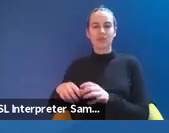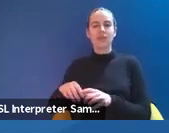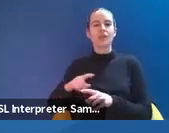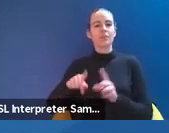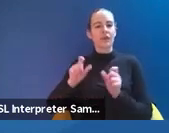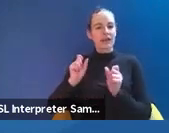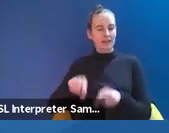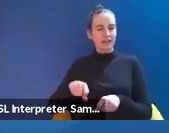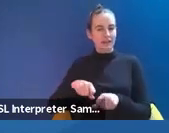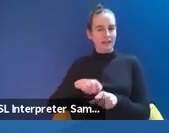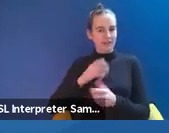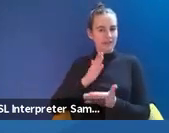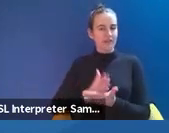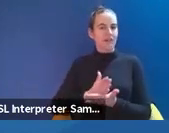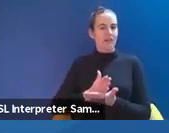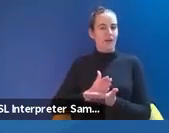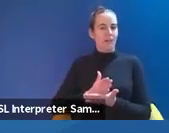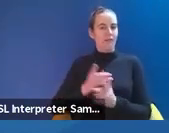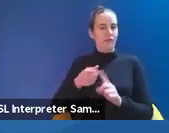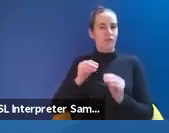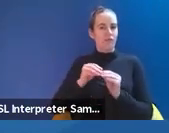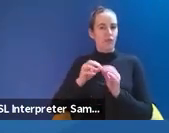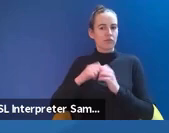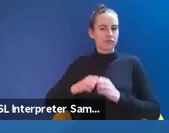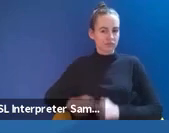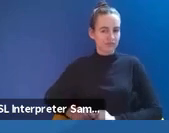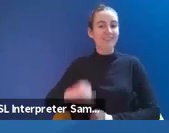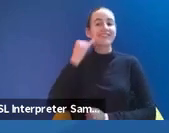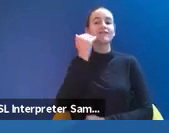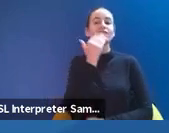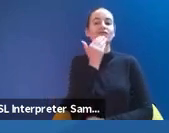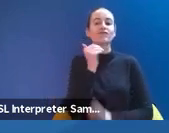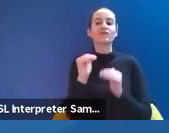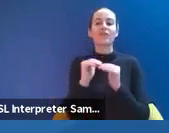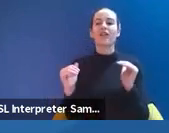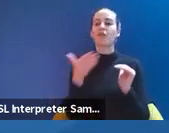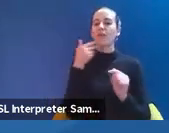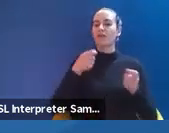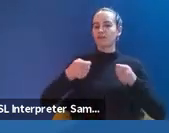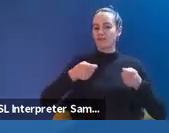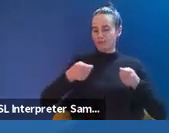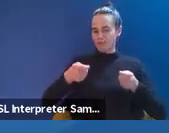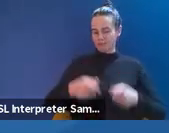deteriorating, that's breaking them loose, if glucose levels are better controlled and blood sugar is better controlled.